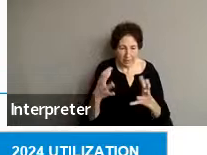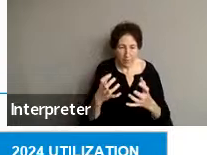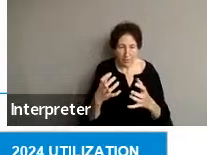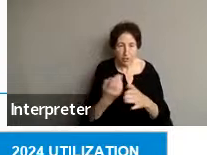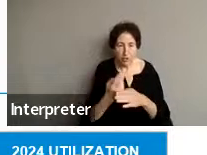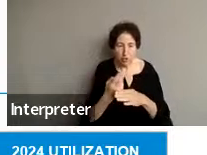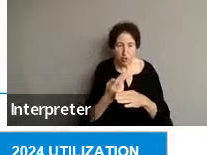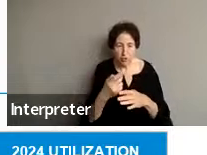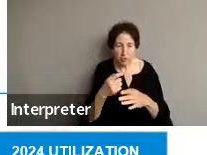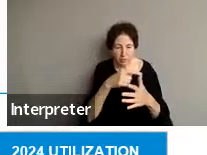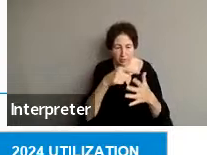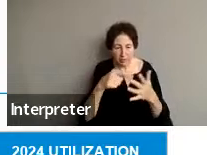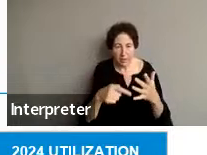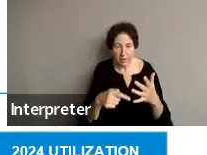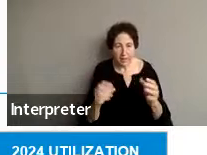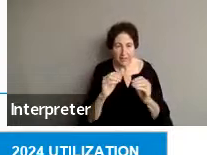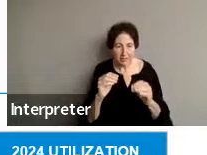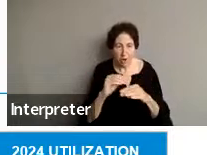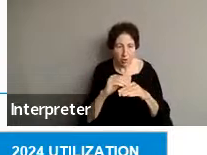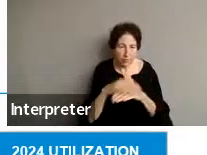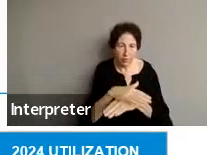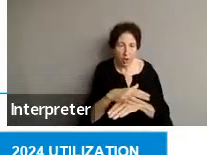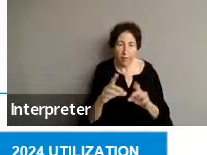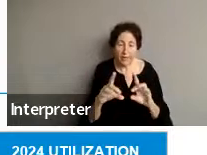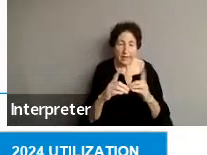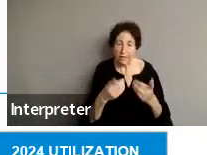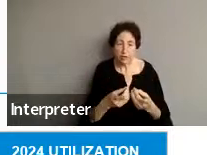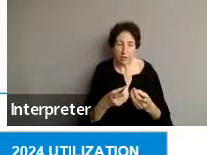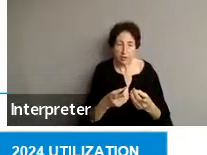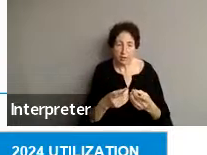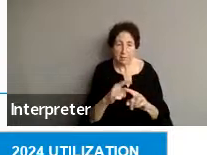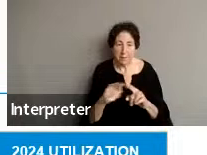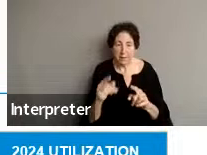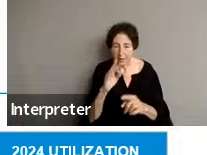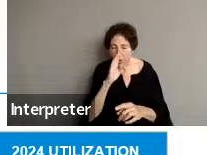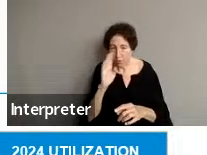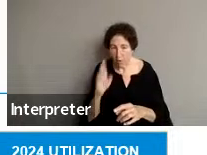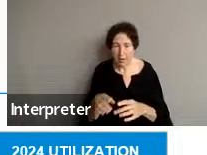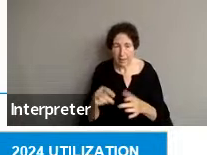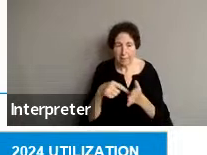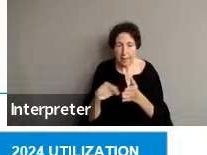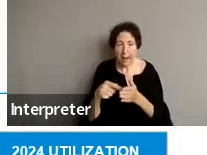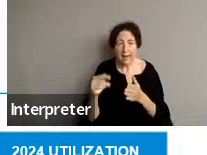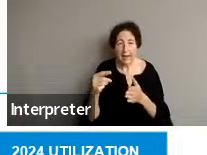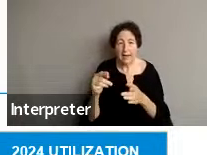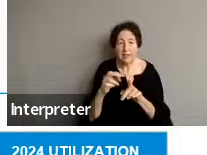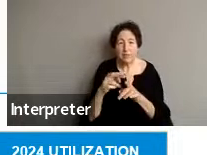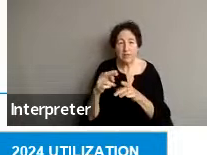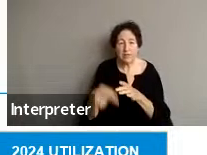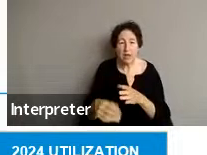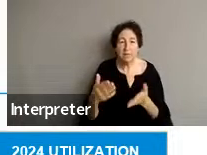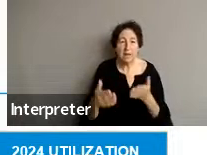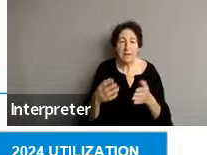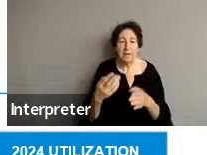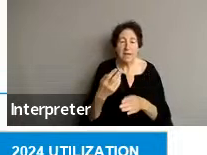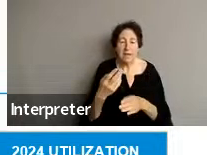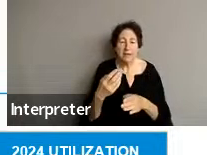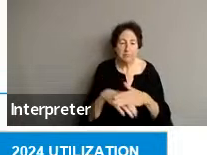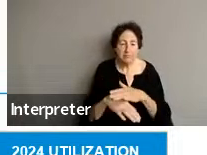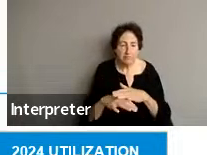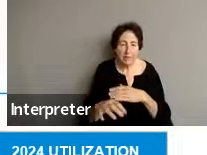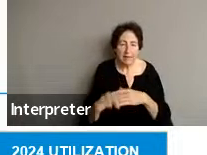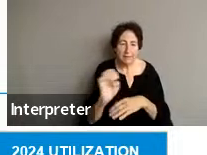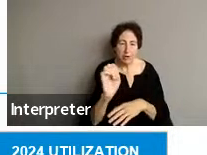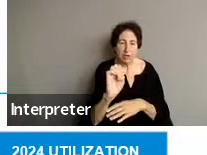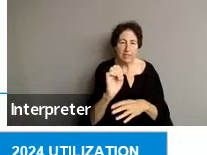enhancements. And it's no impact on the district, but they're paid out directly as a result of maybe accessing